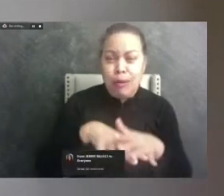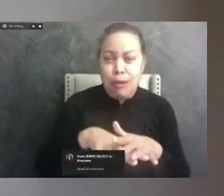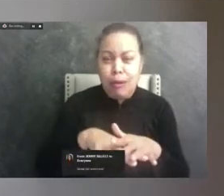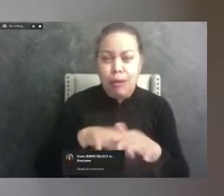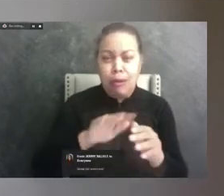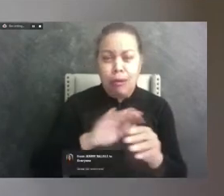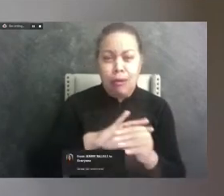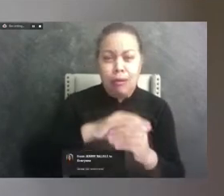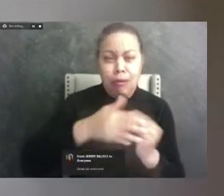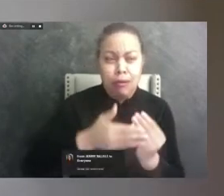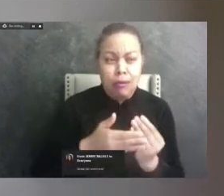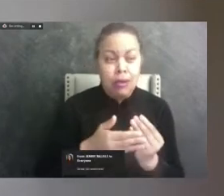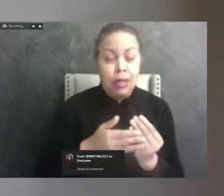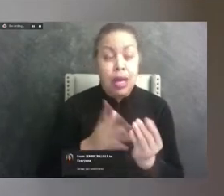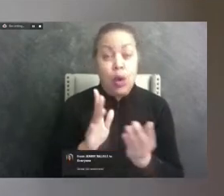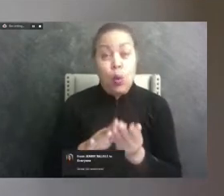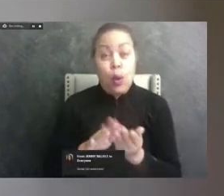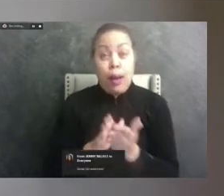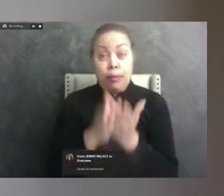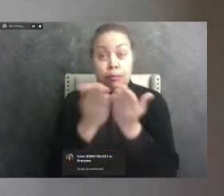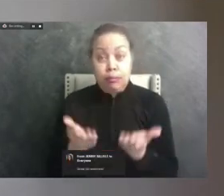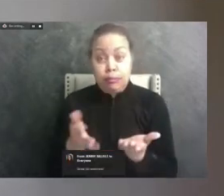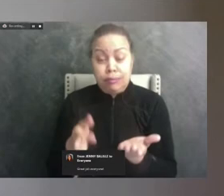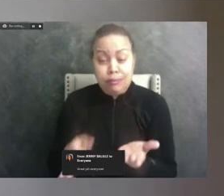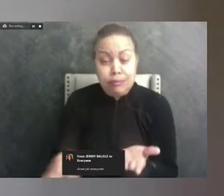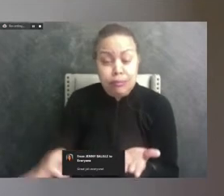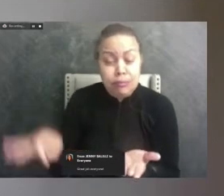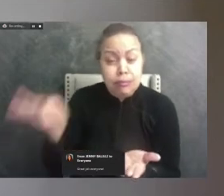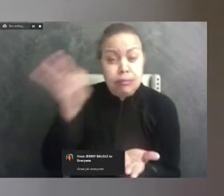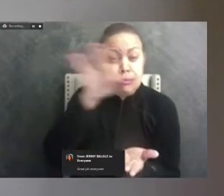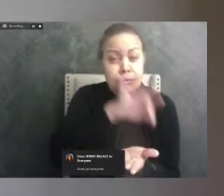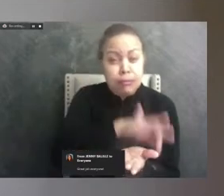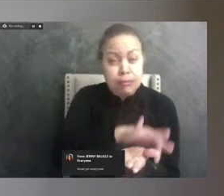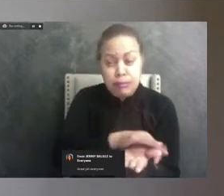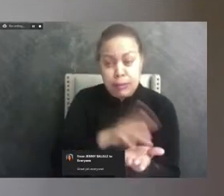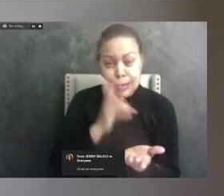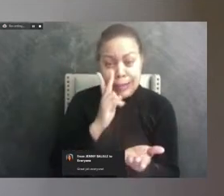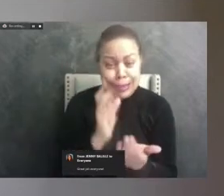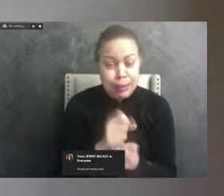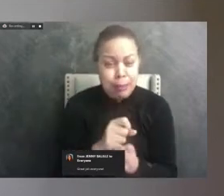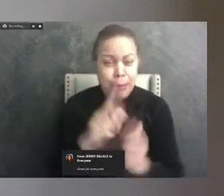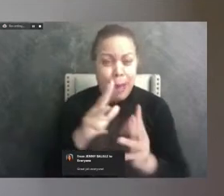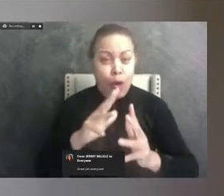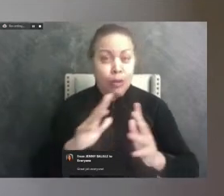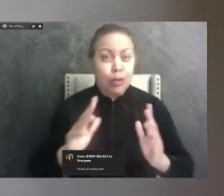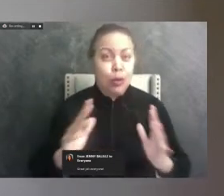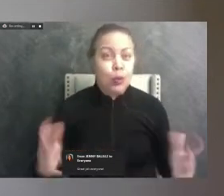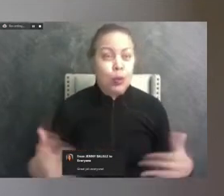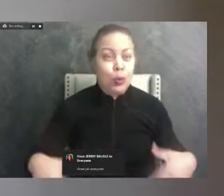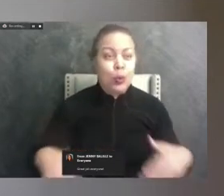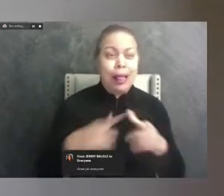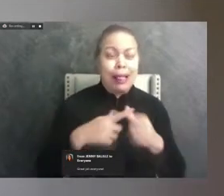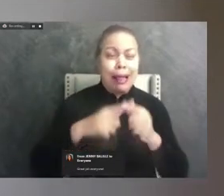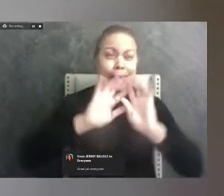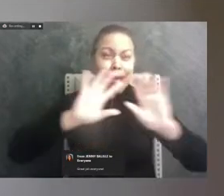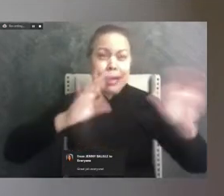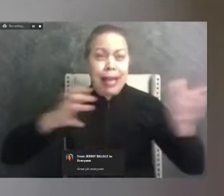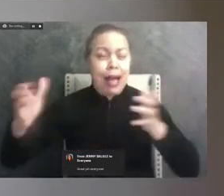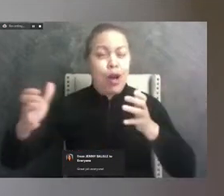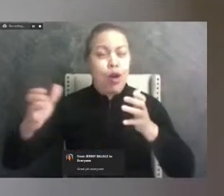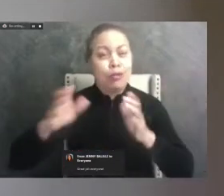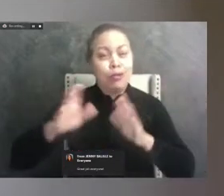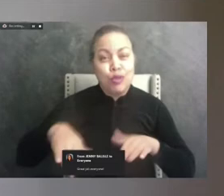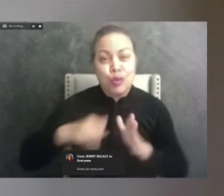You turn the page, and mountains rise, clouds drawn by children bubble